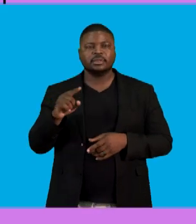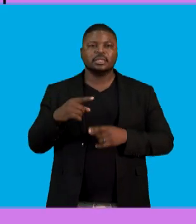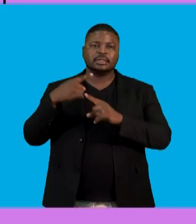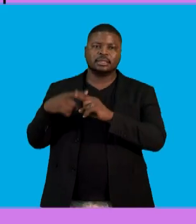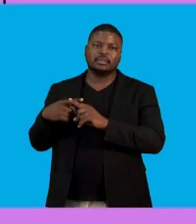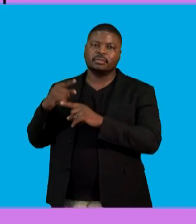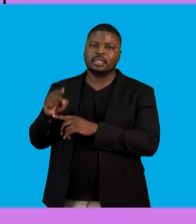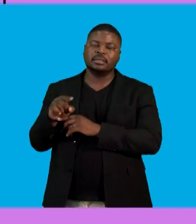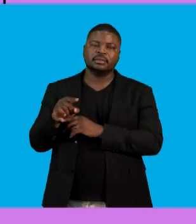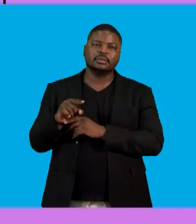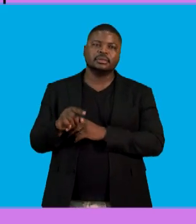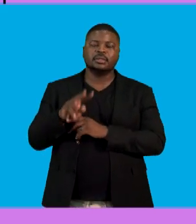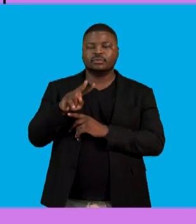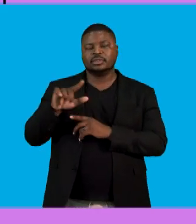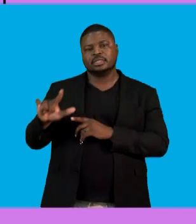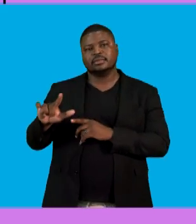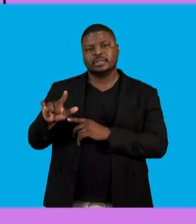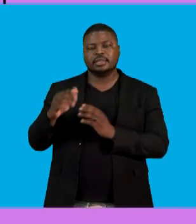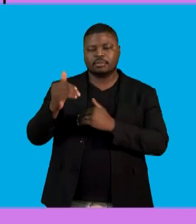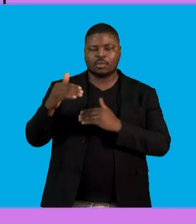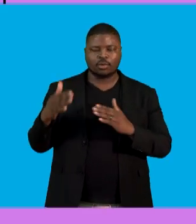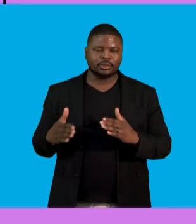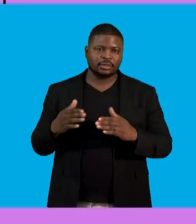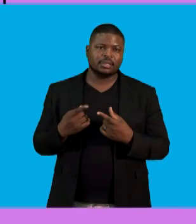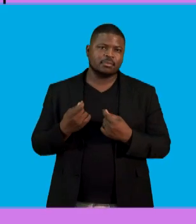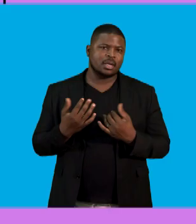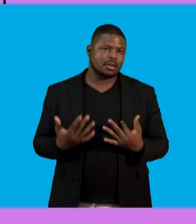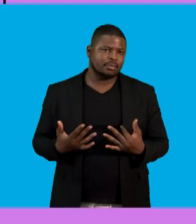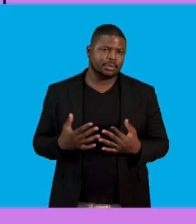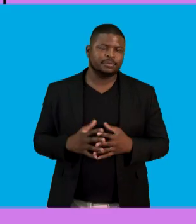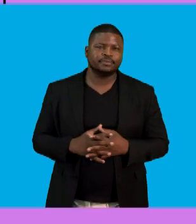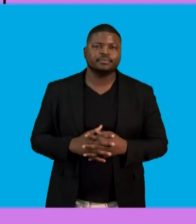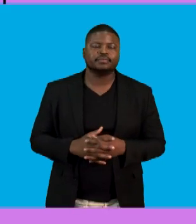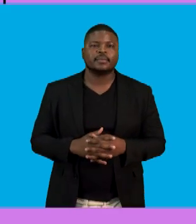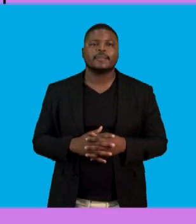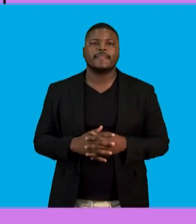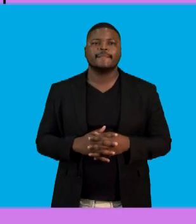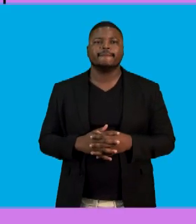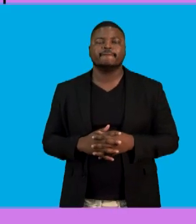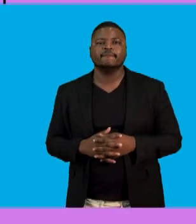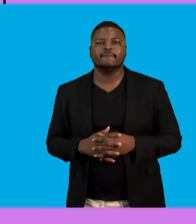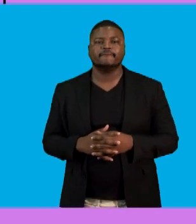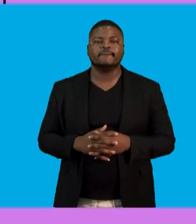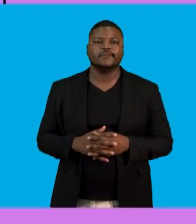208.99 cents multiplied by 27 boxes. What does it give us?